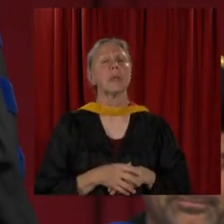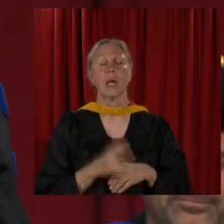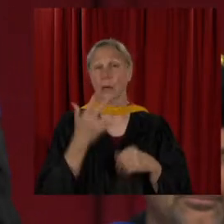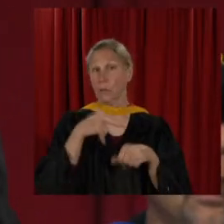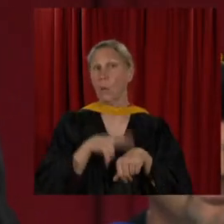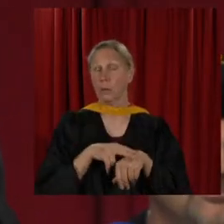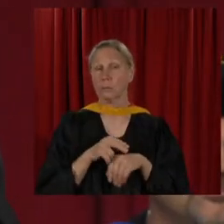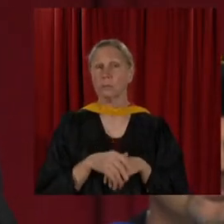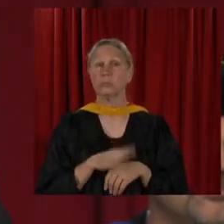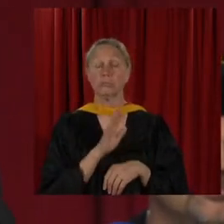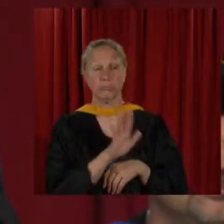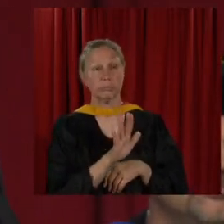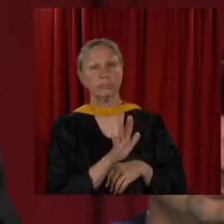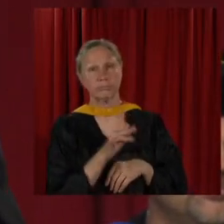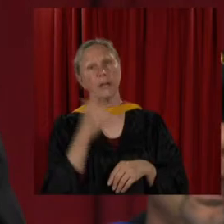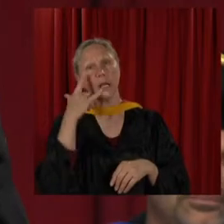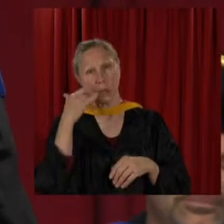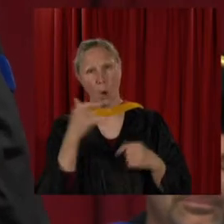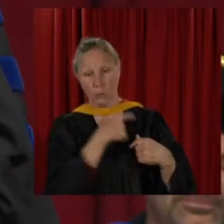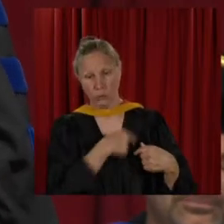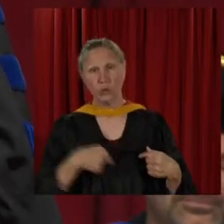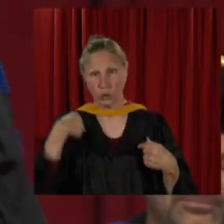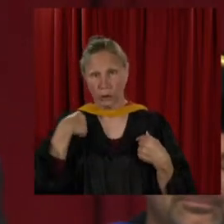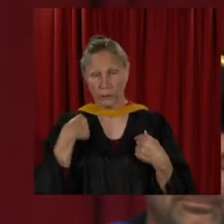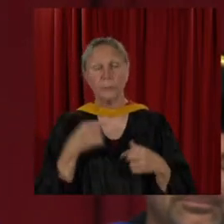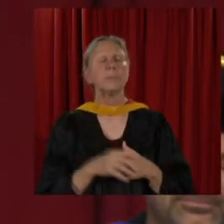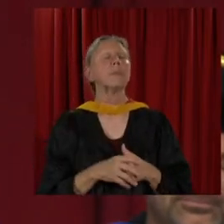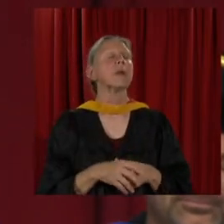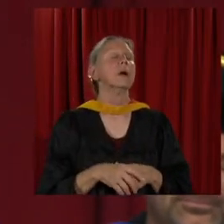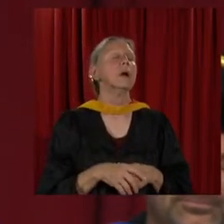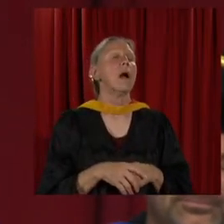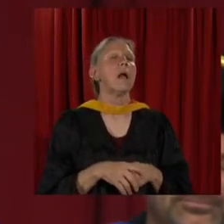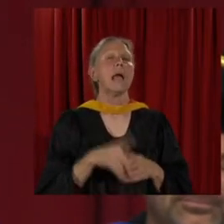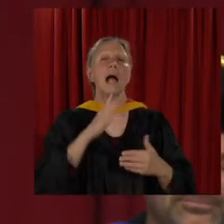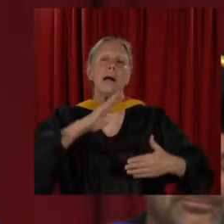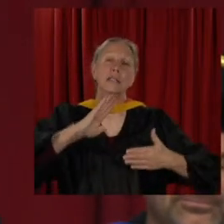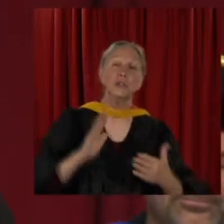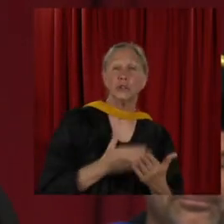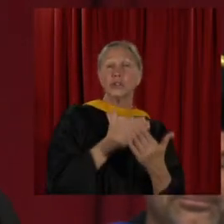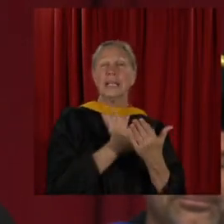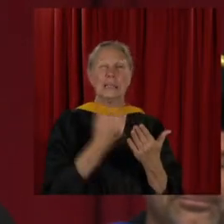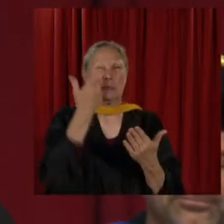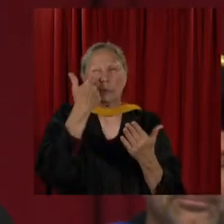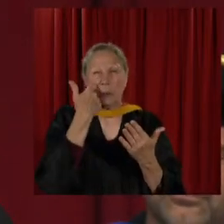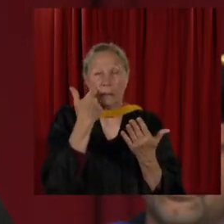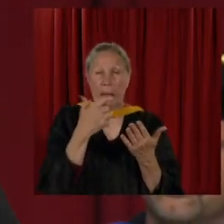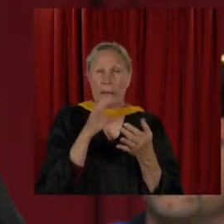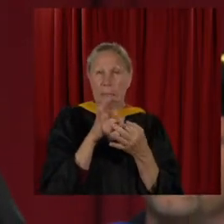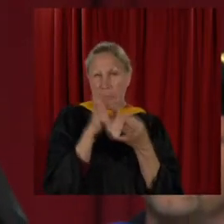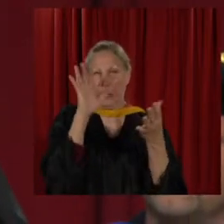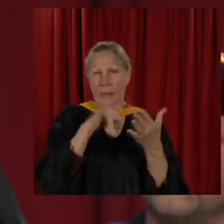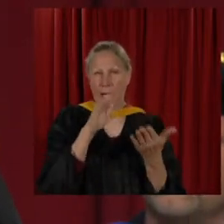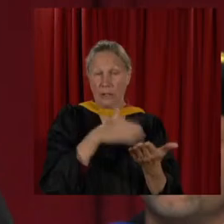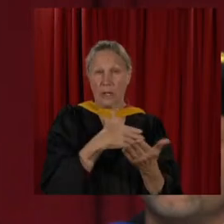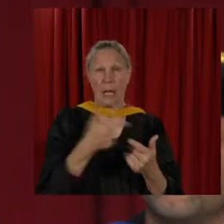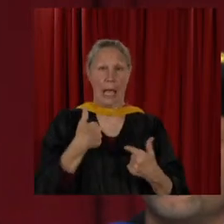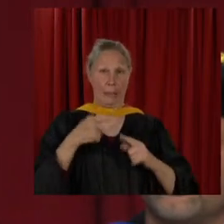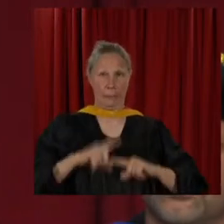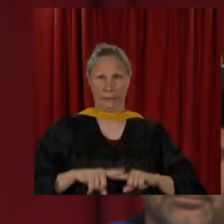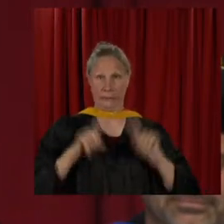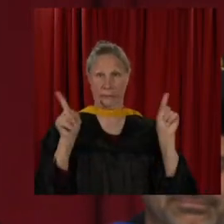course, his gold chains. And he was singing his newly released song, I'm